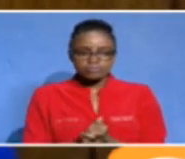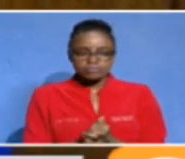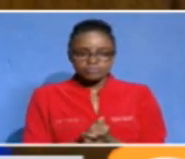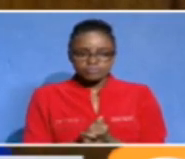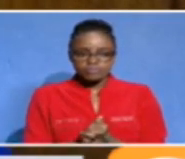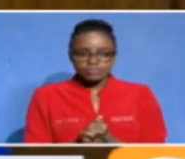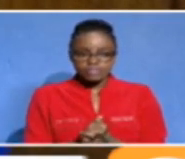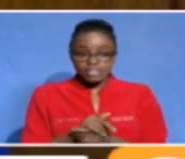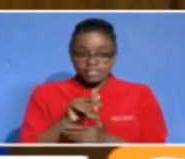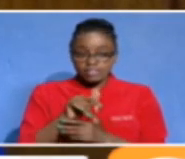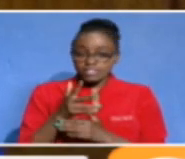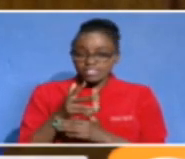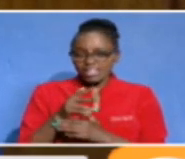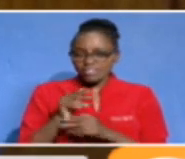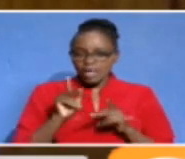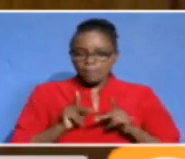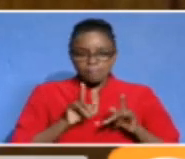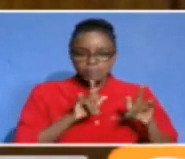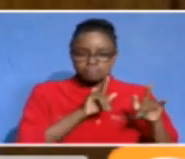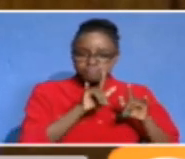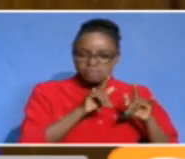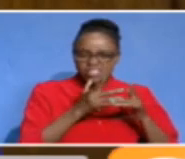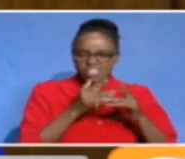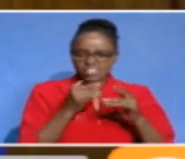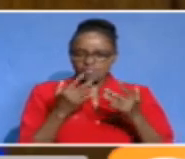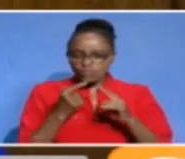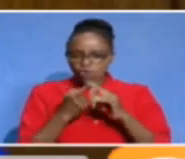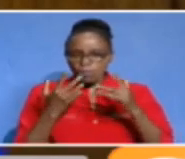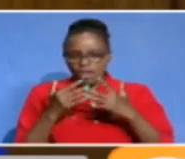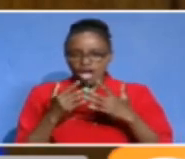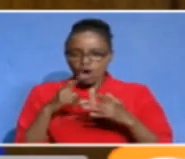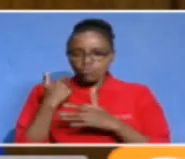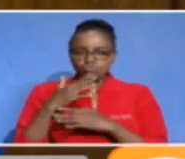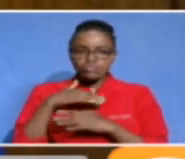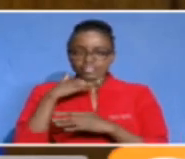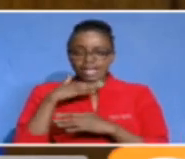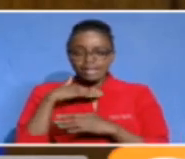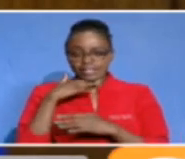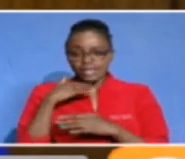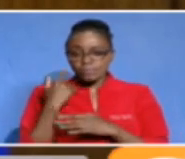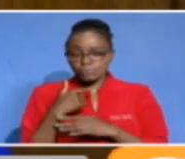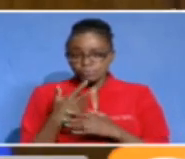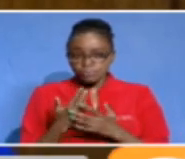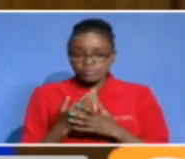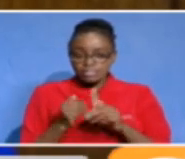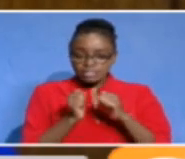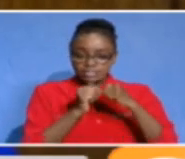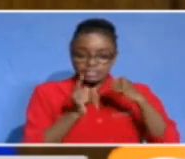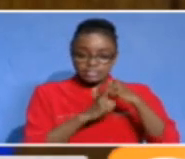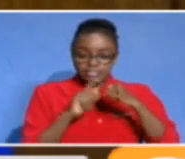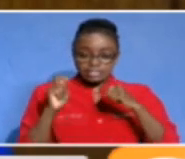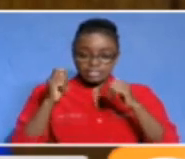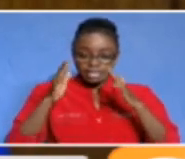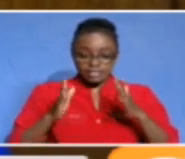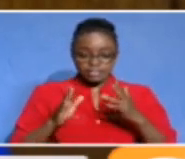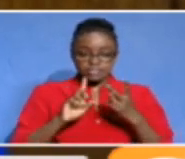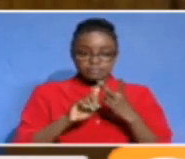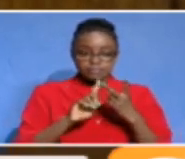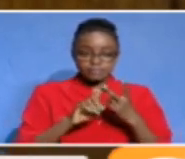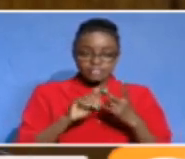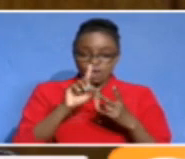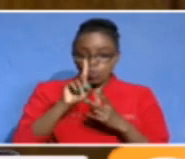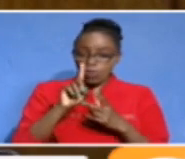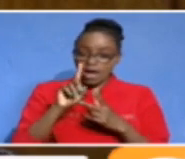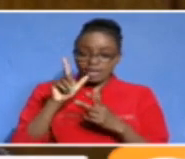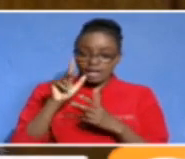These are the nationalities of the persons who very sadly lost their lives. 16 Kenyans,